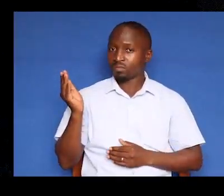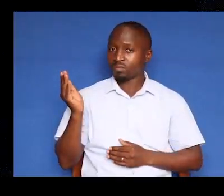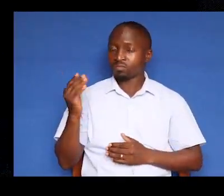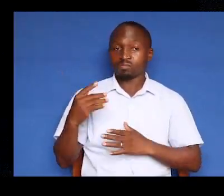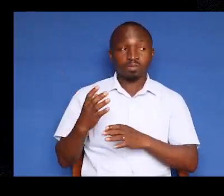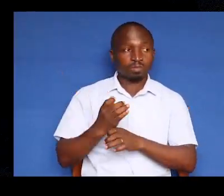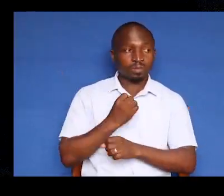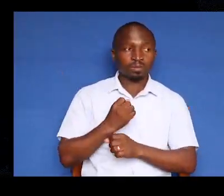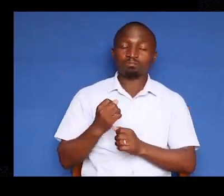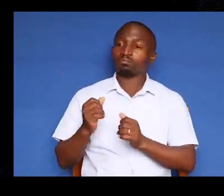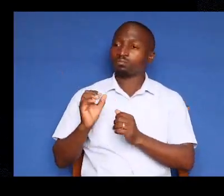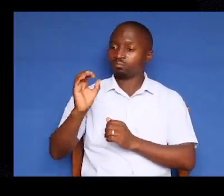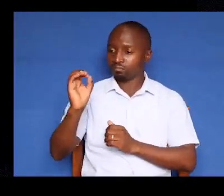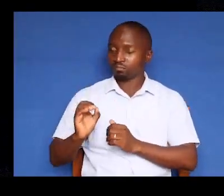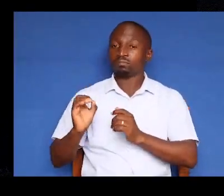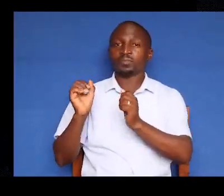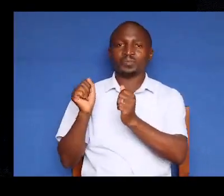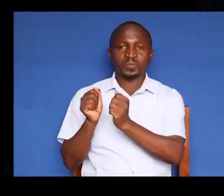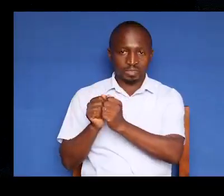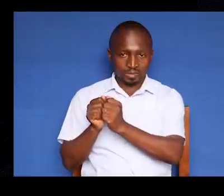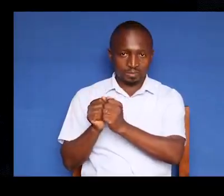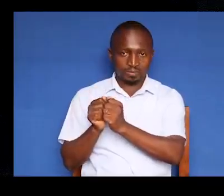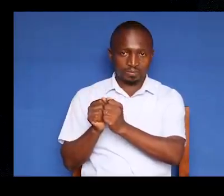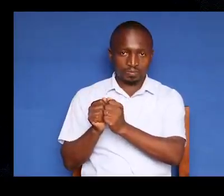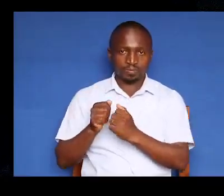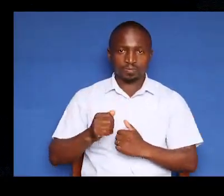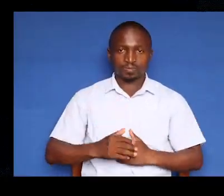We get 10. We get 10%.